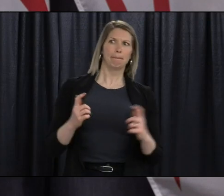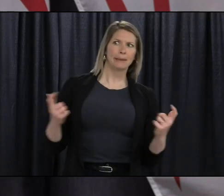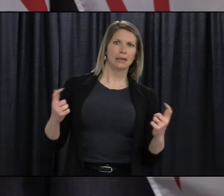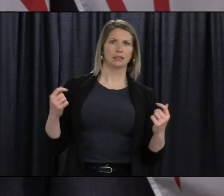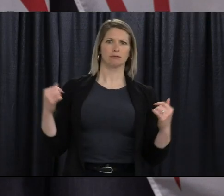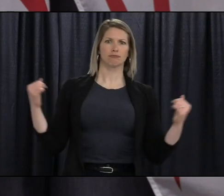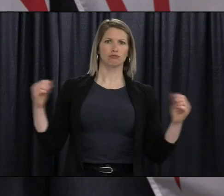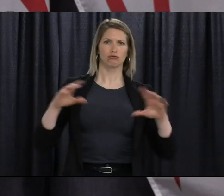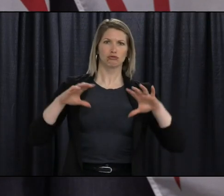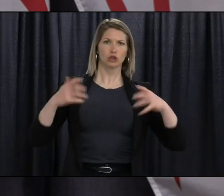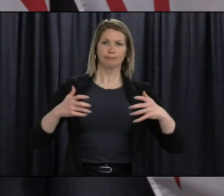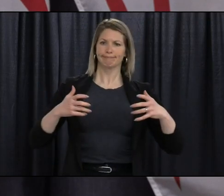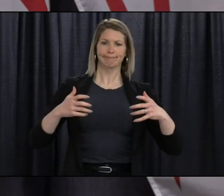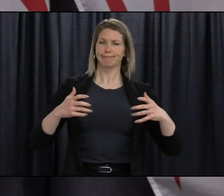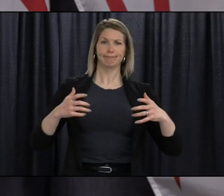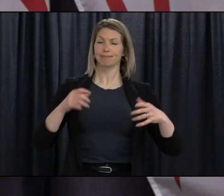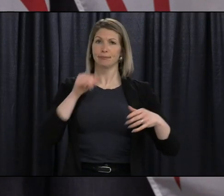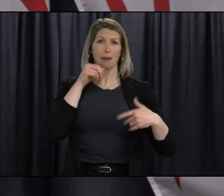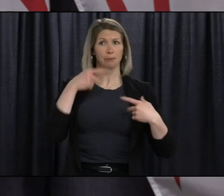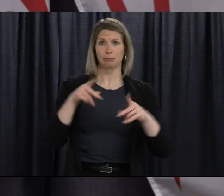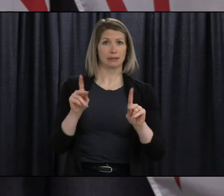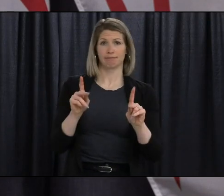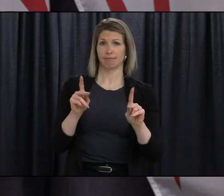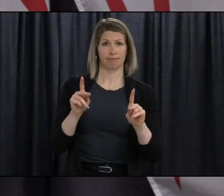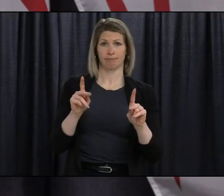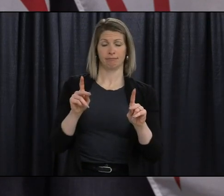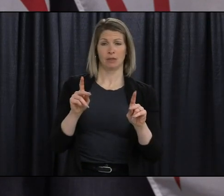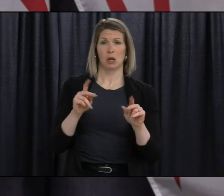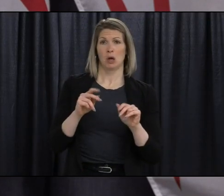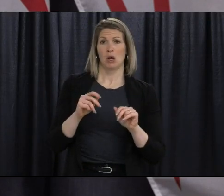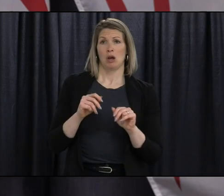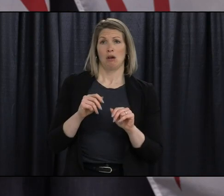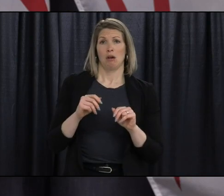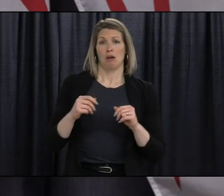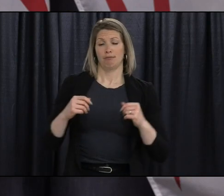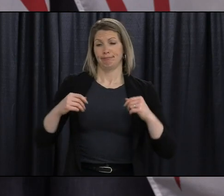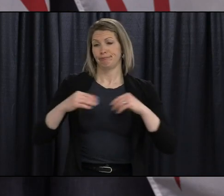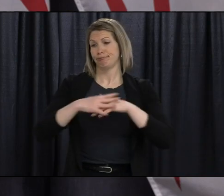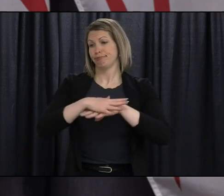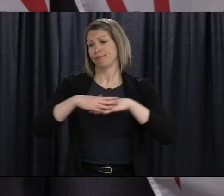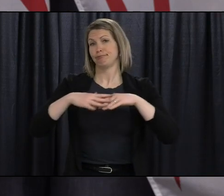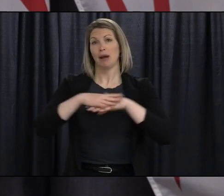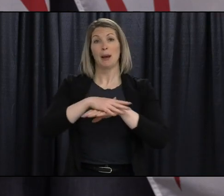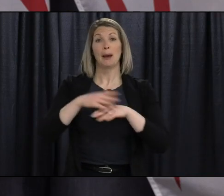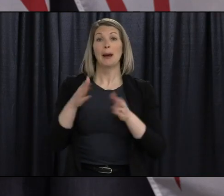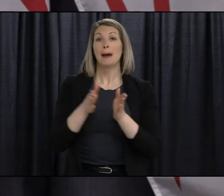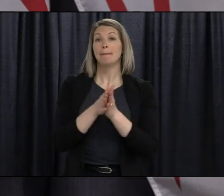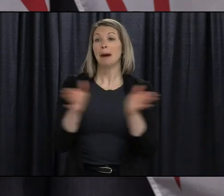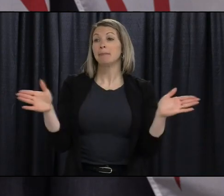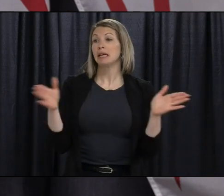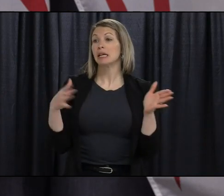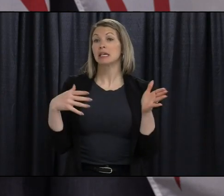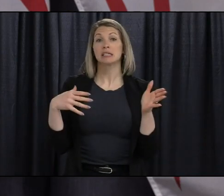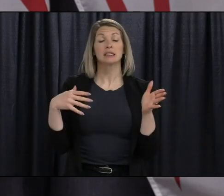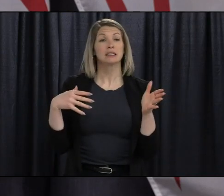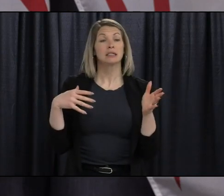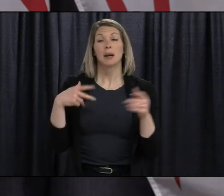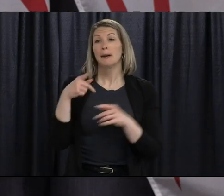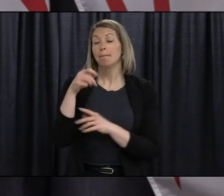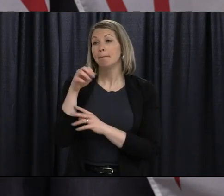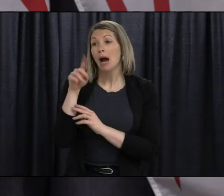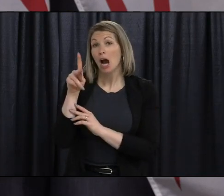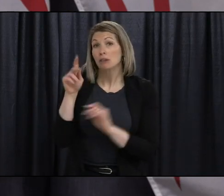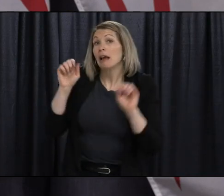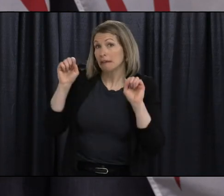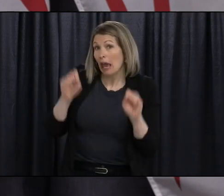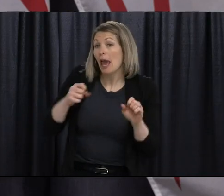advising, and you want to try to avoid going into public places as much as possible. That's advice that